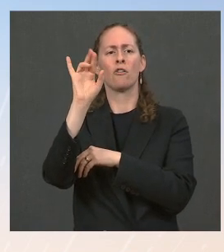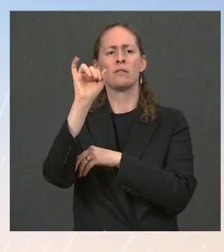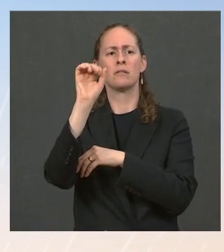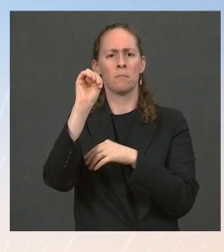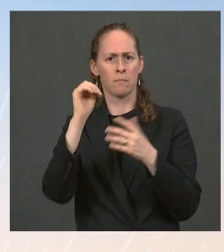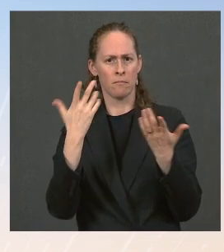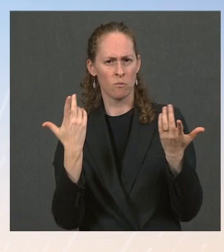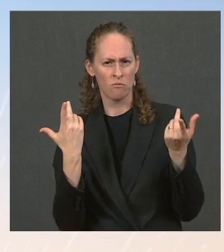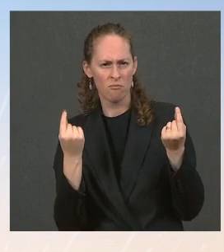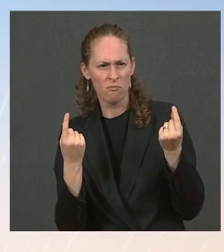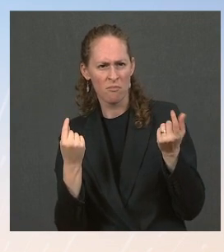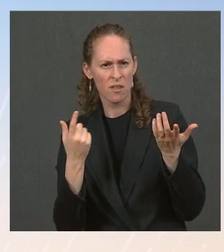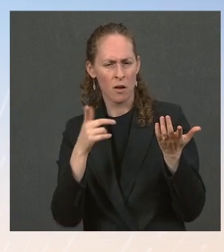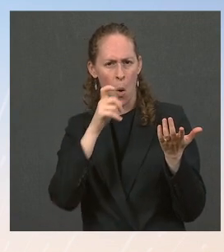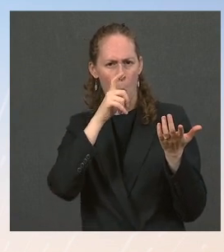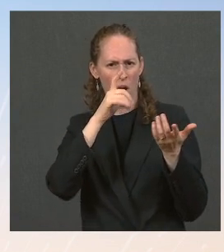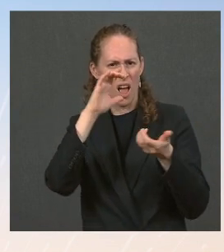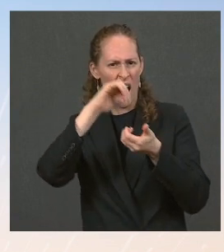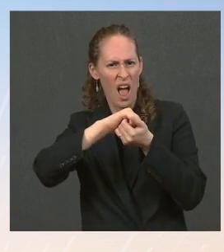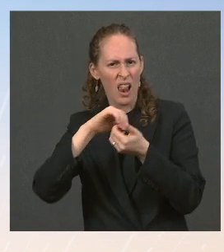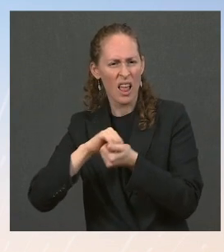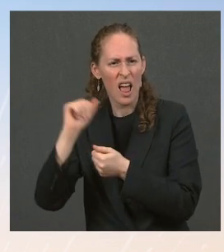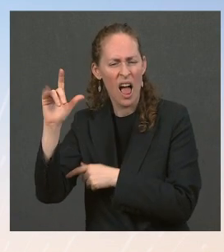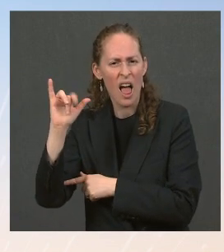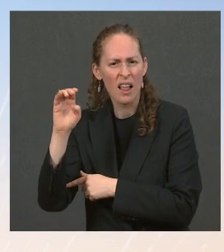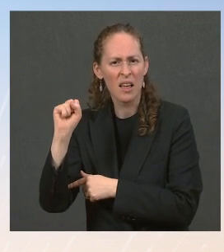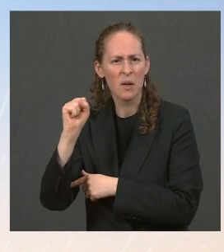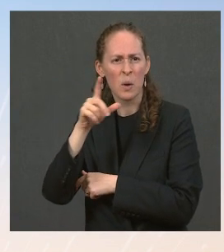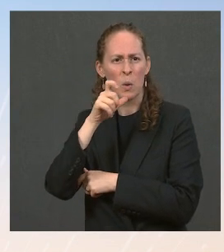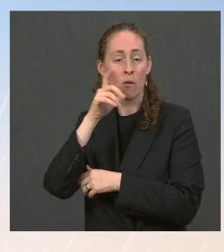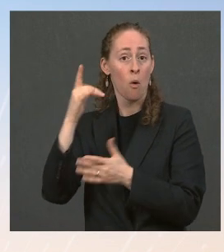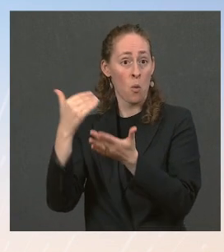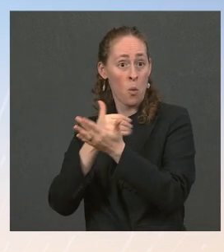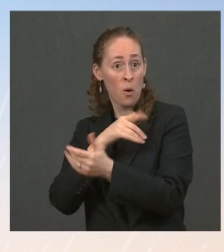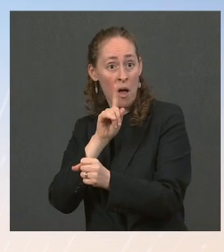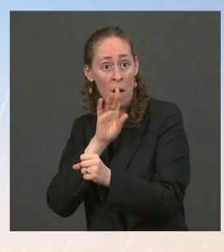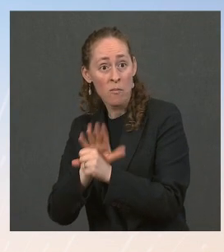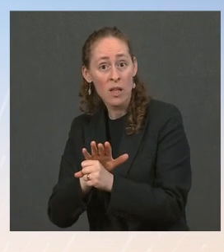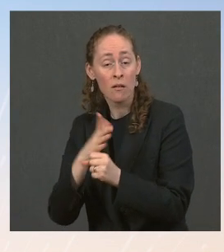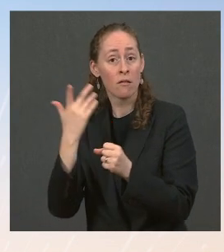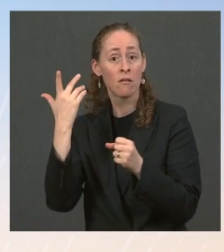between the lines that that is some new commitment that we've given to the French in terms of,